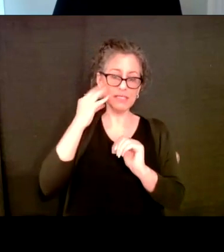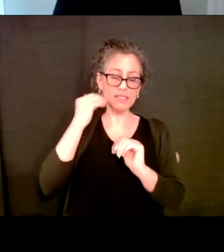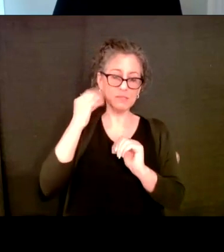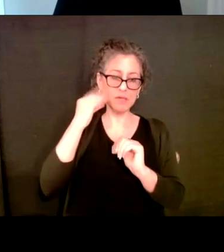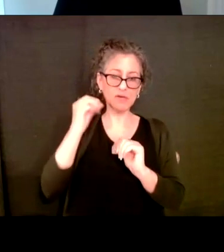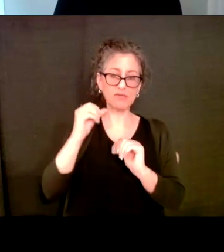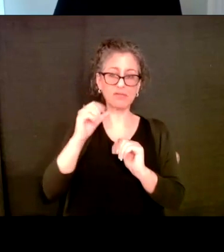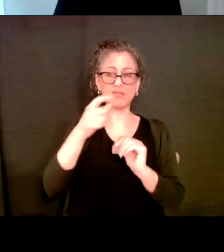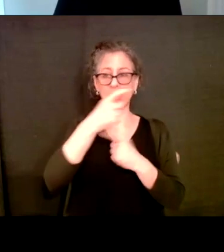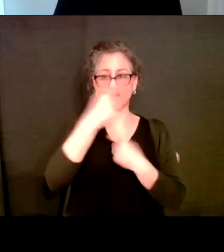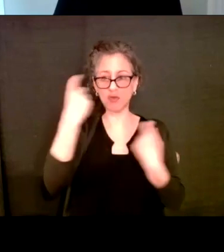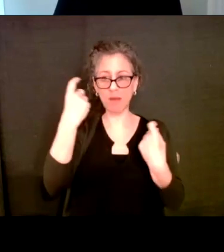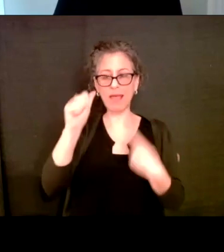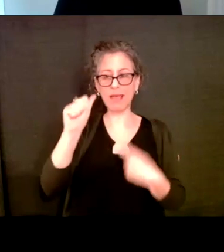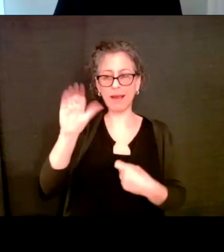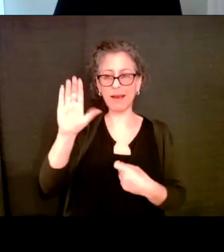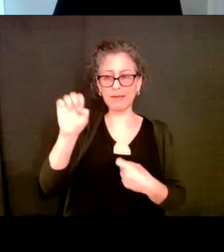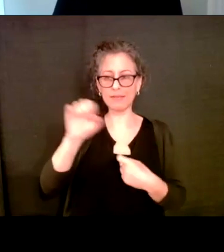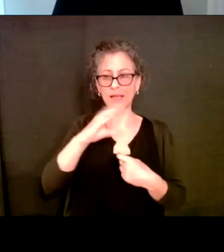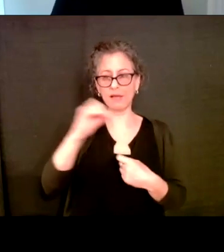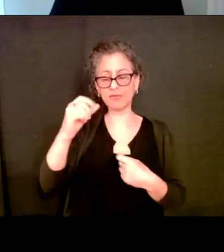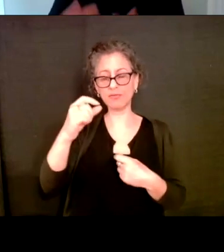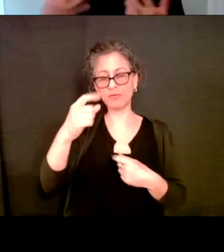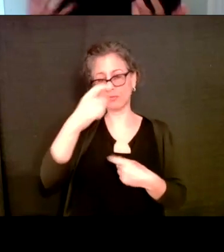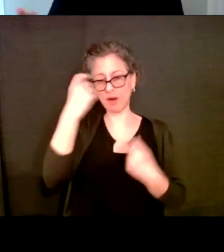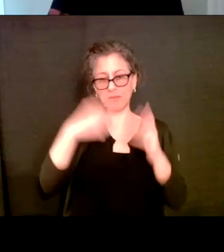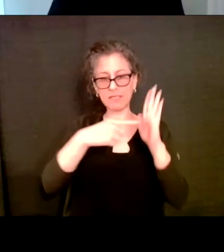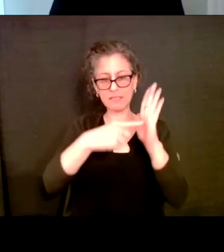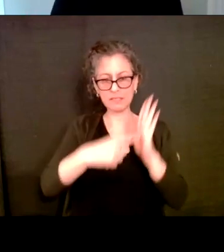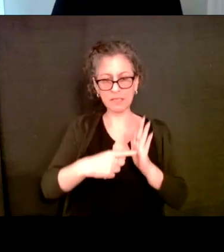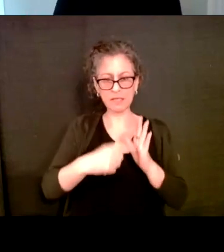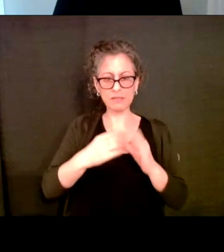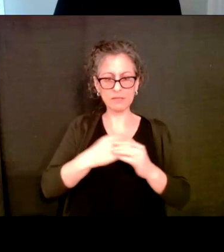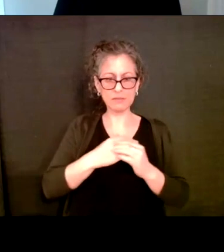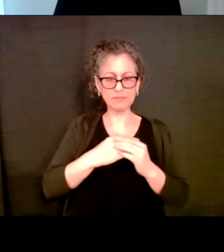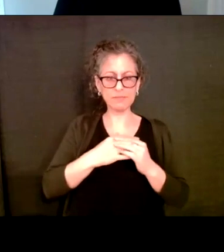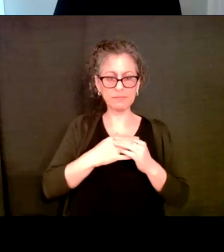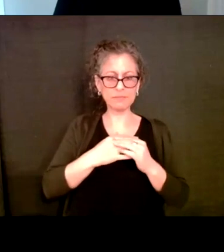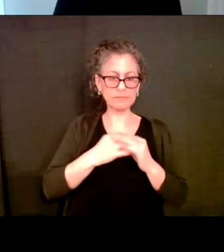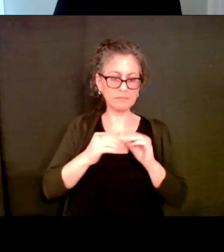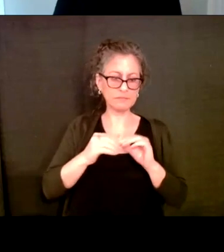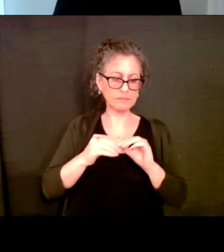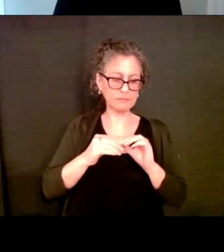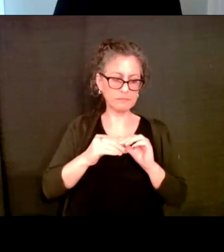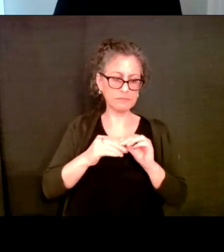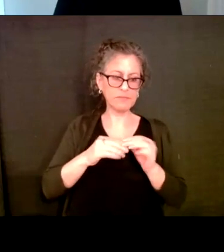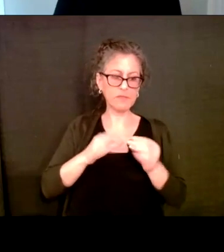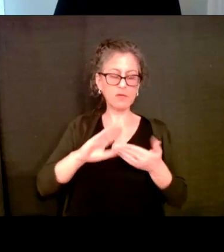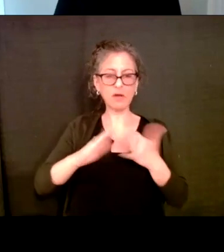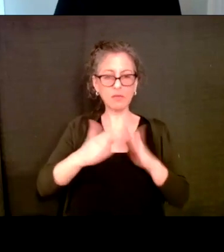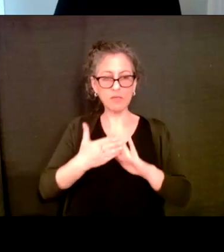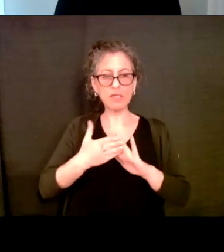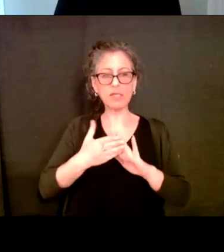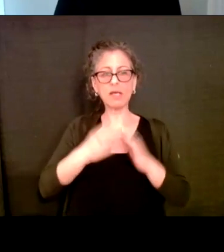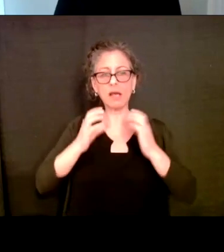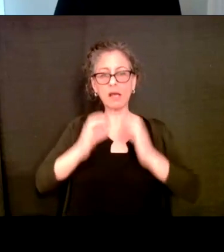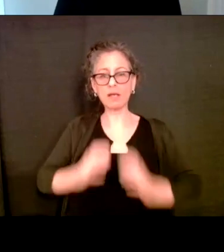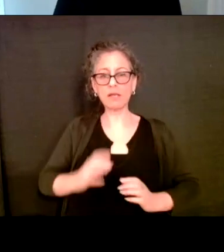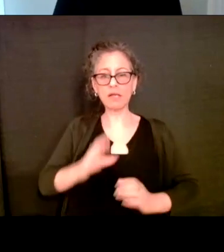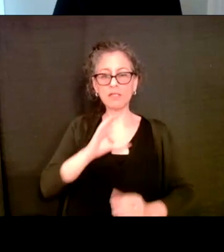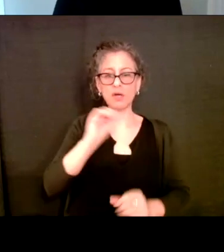about recognizing the signs of trauma and the people that we interact with, our communities, our clients, our